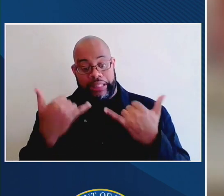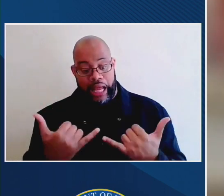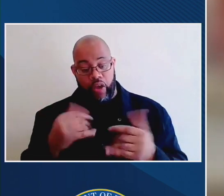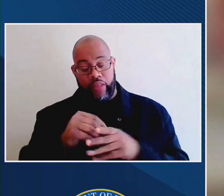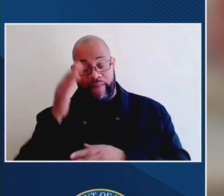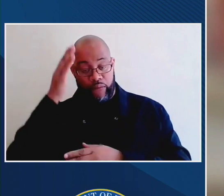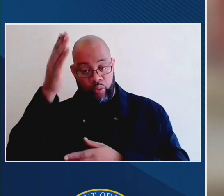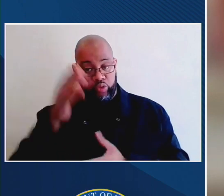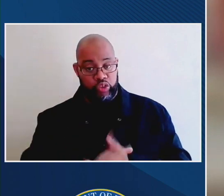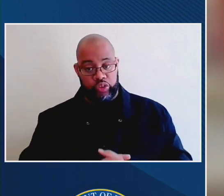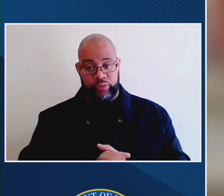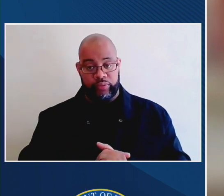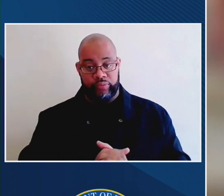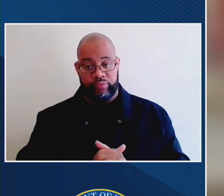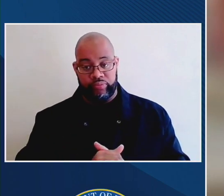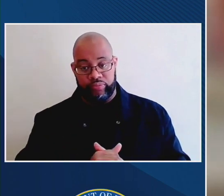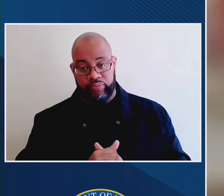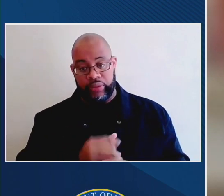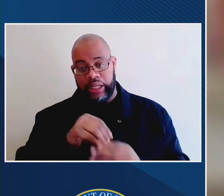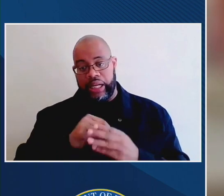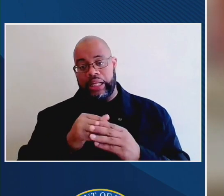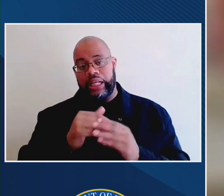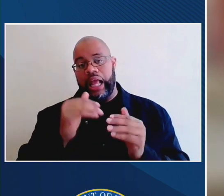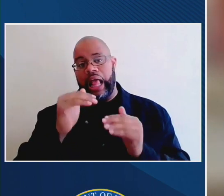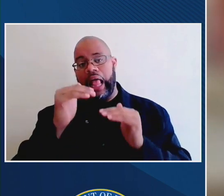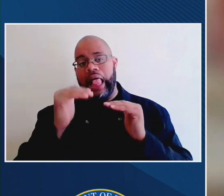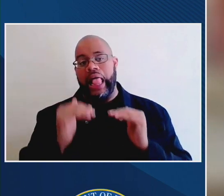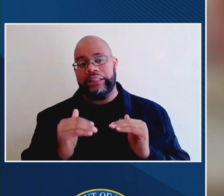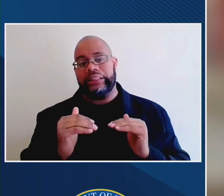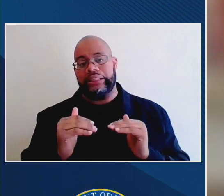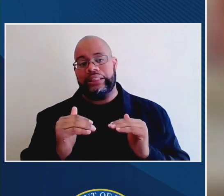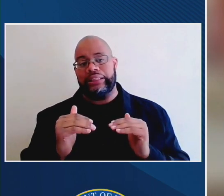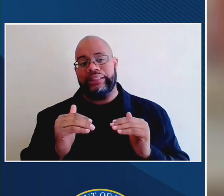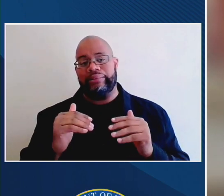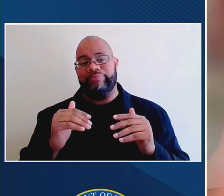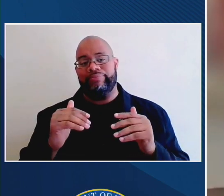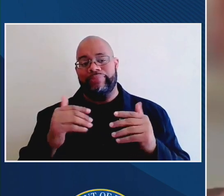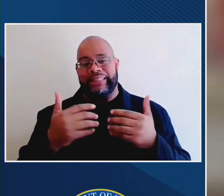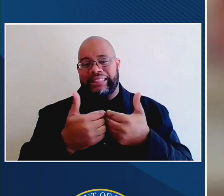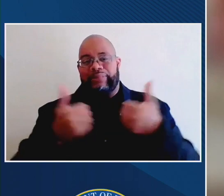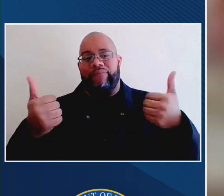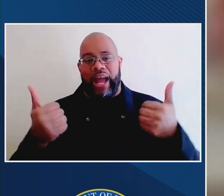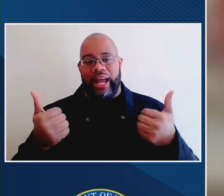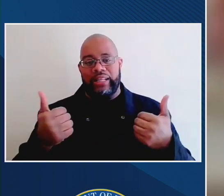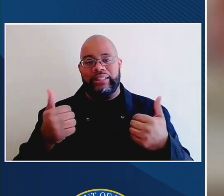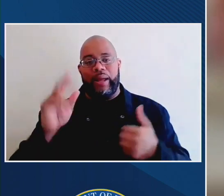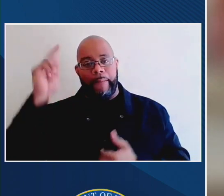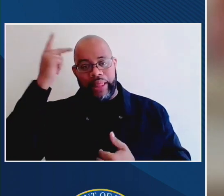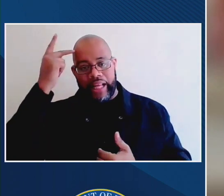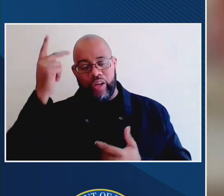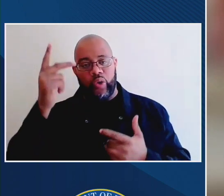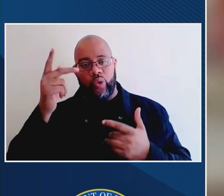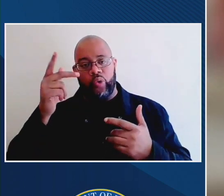future, in a less polarized landscape, TRIO folks would